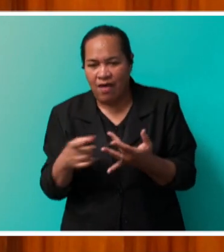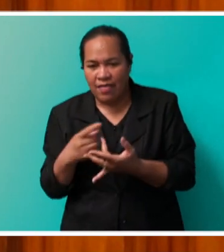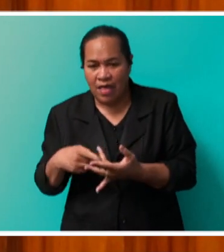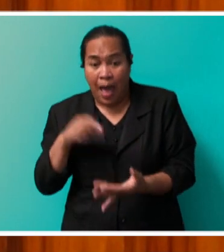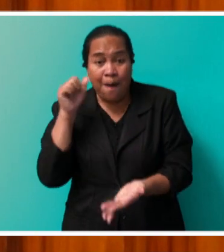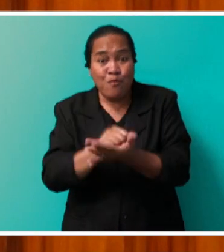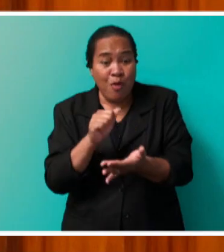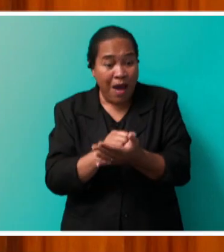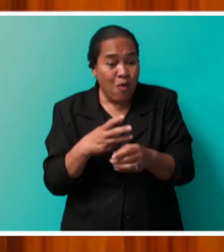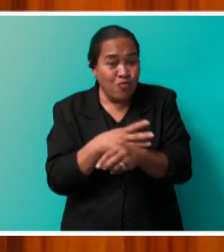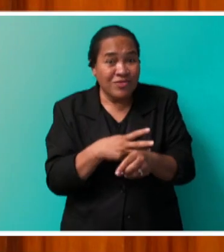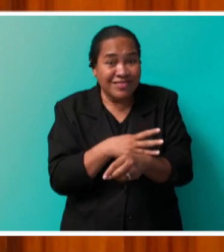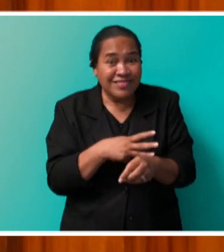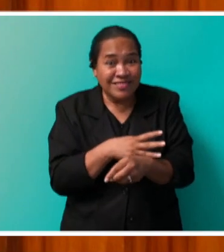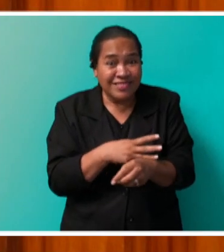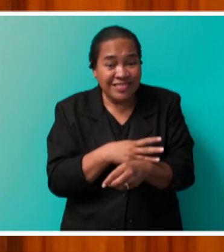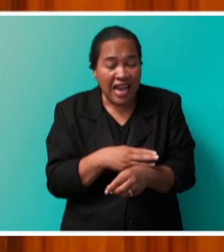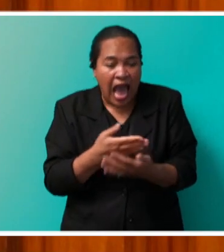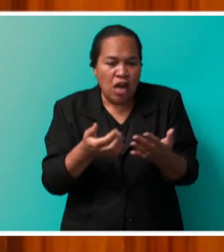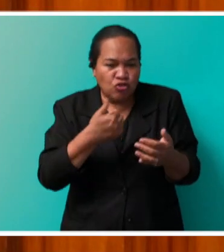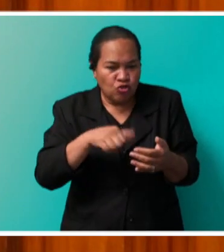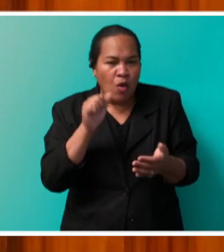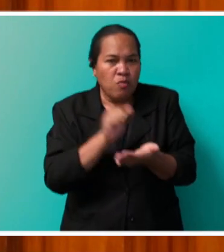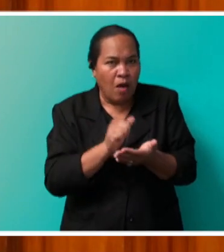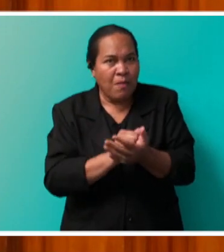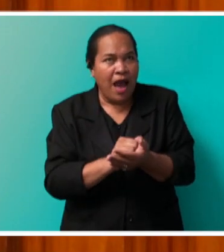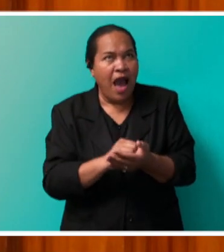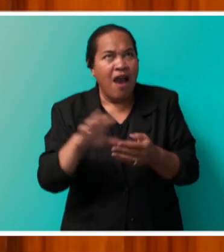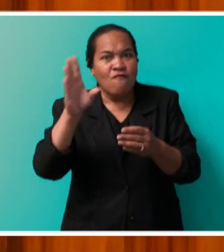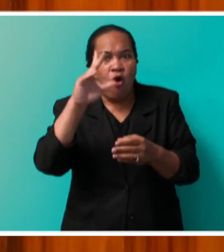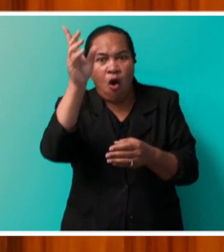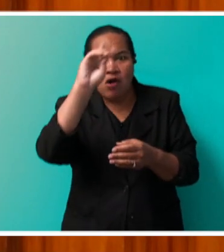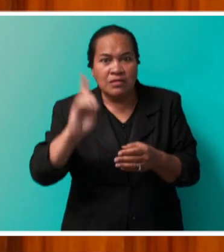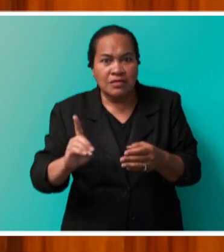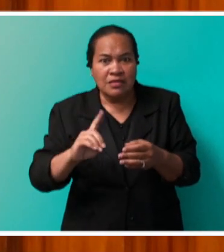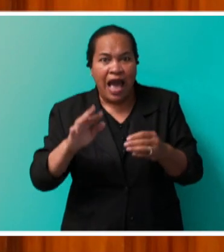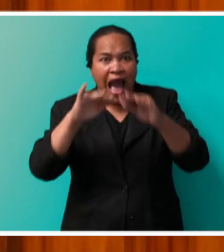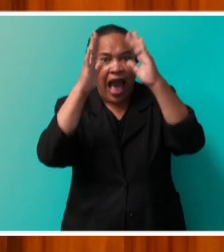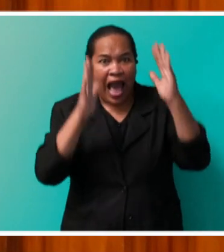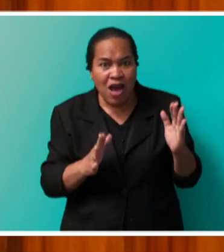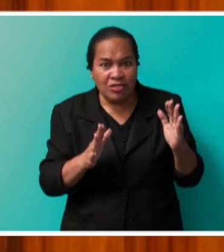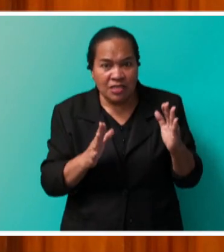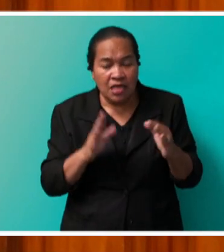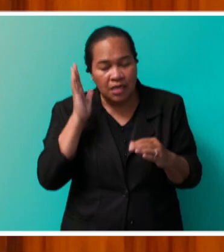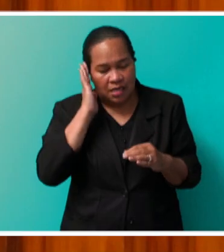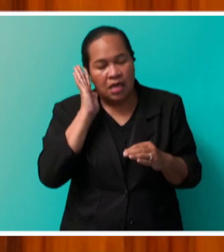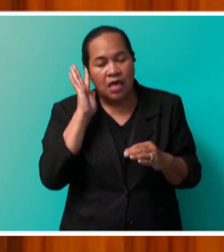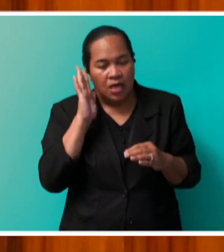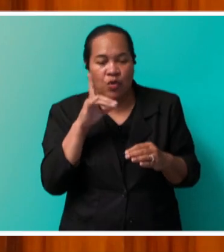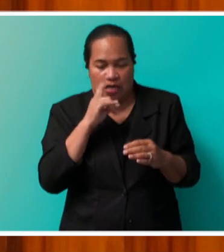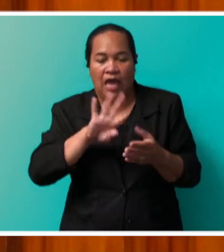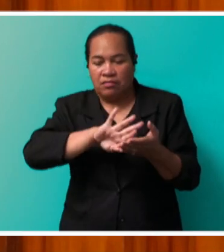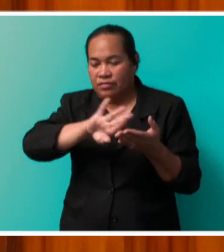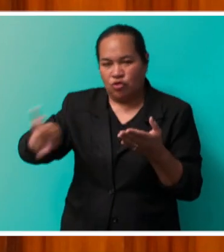timber specifications, the use of suitable house designs, and the appropriate use of physical barriers can totally remove the